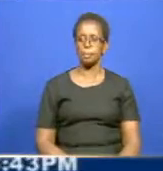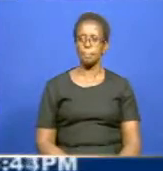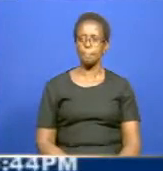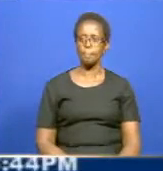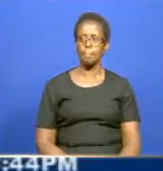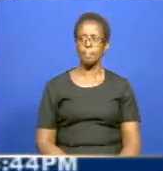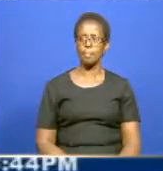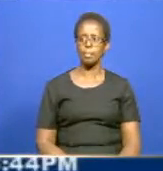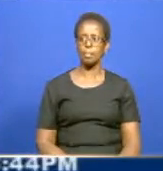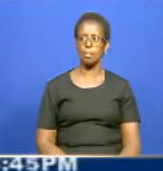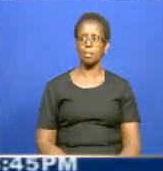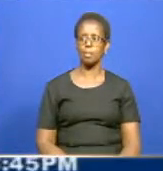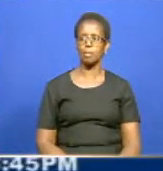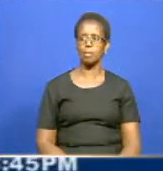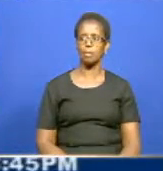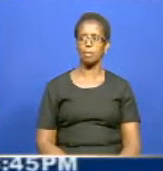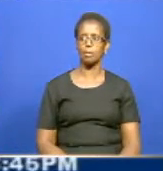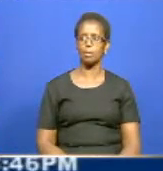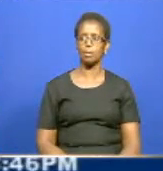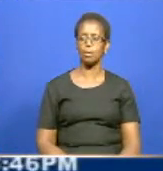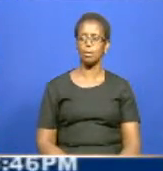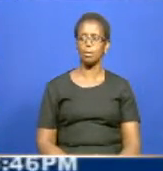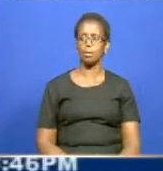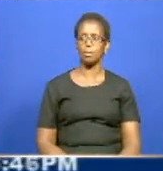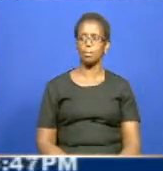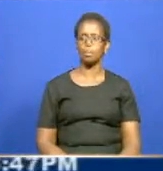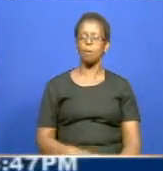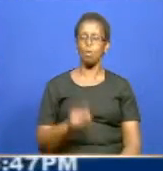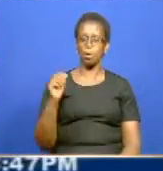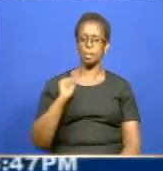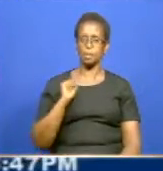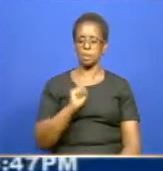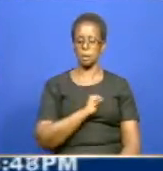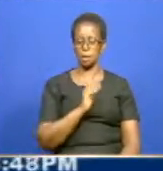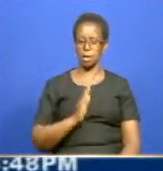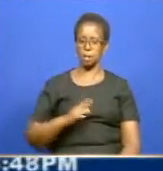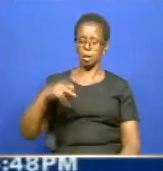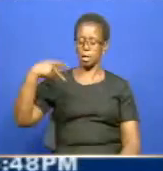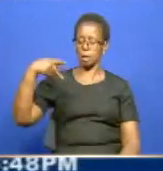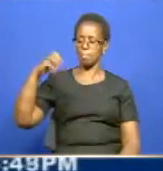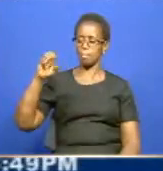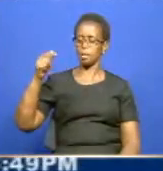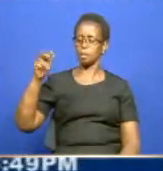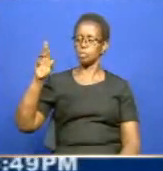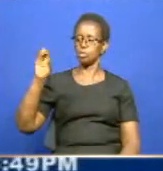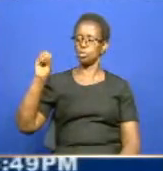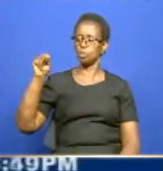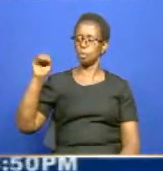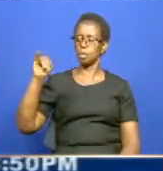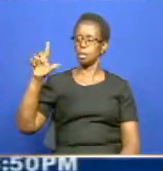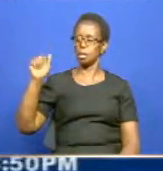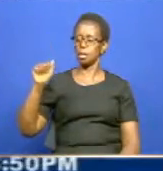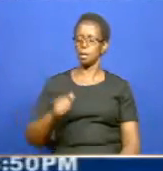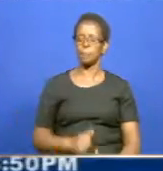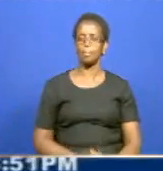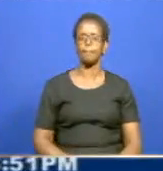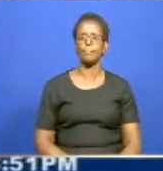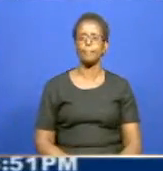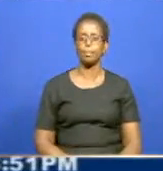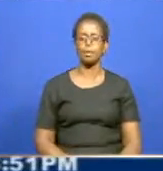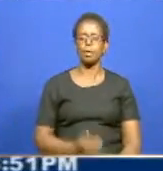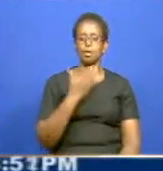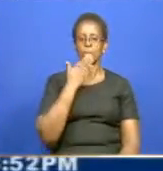Oh, I'm told Senator Petronilla, you're doing it on behalf. Okay. Thank you, Mr.